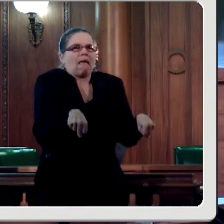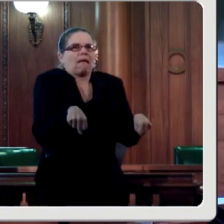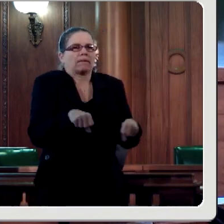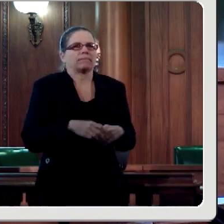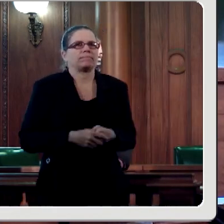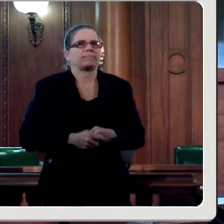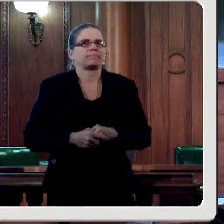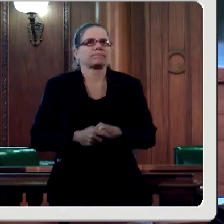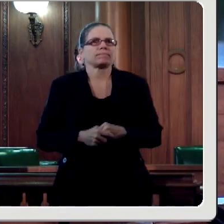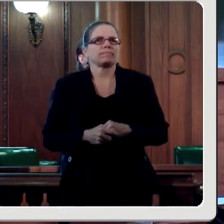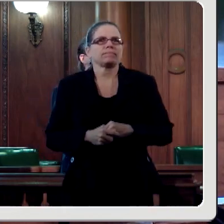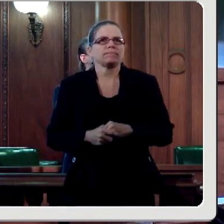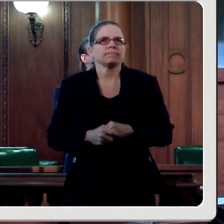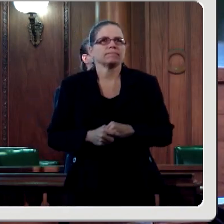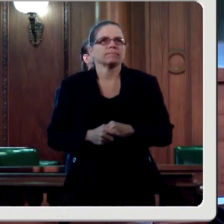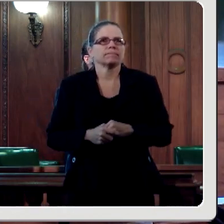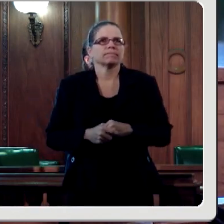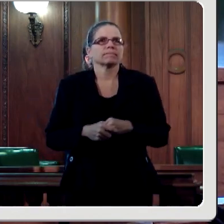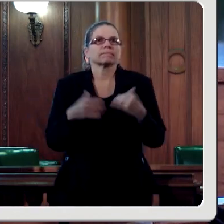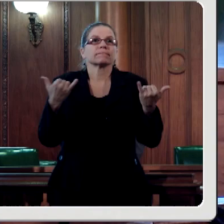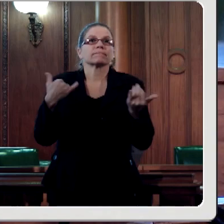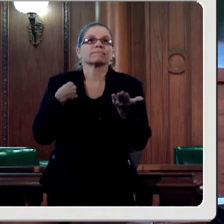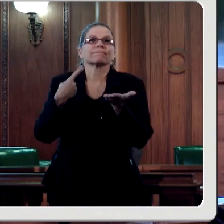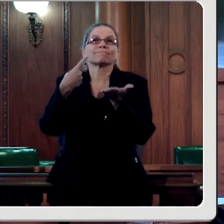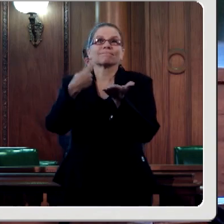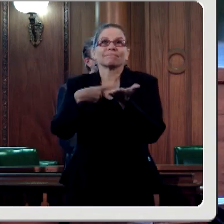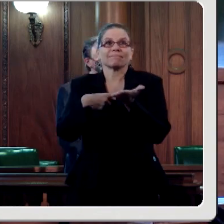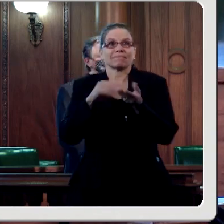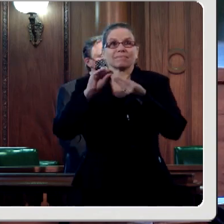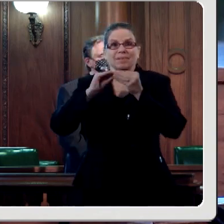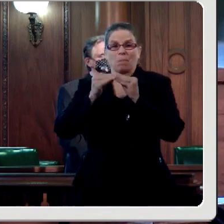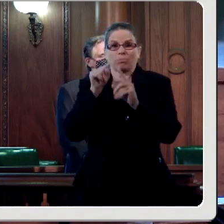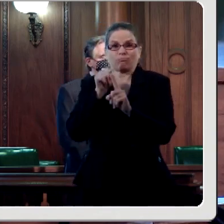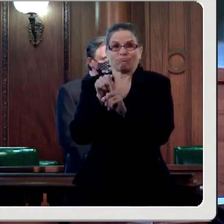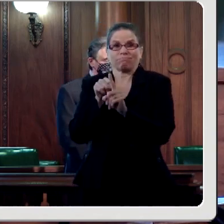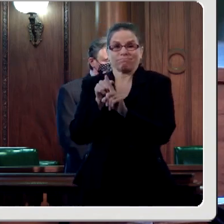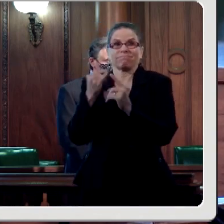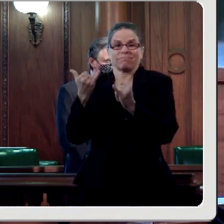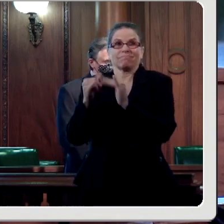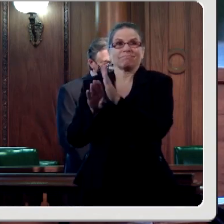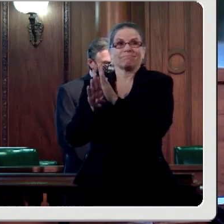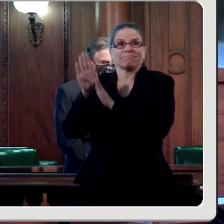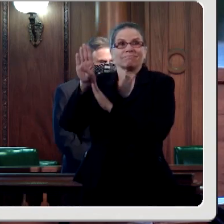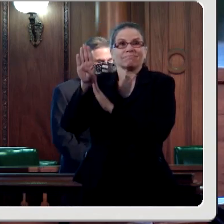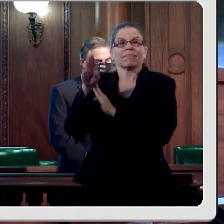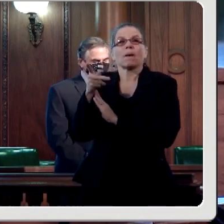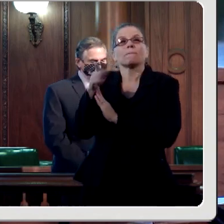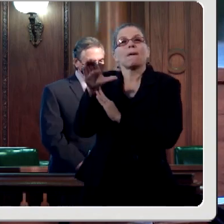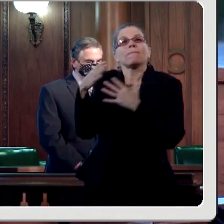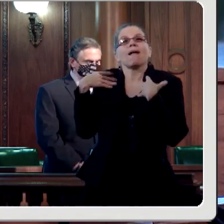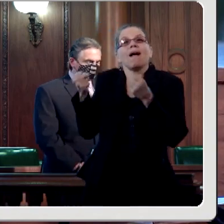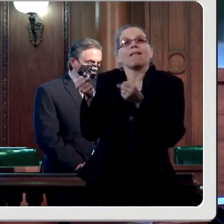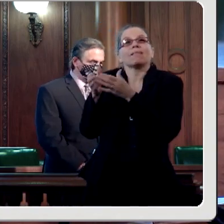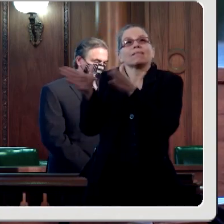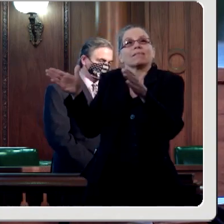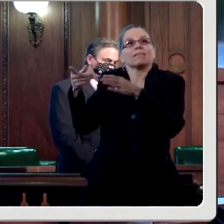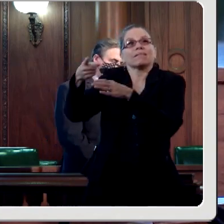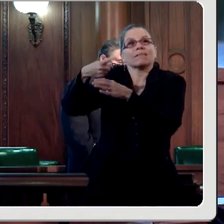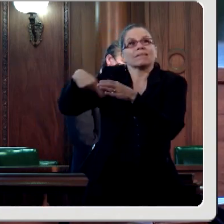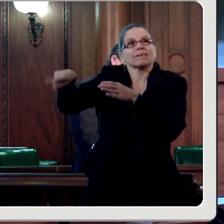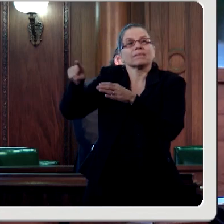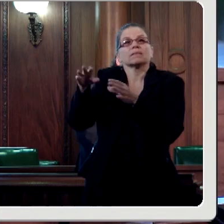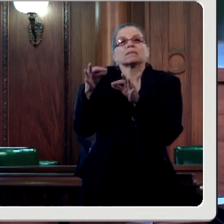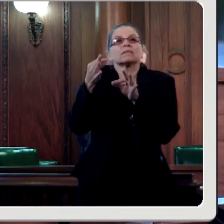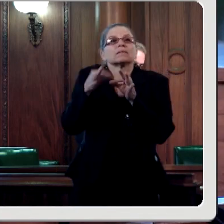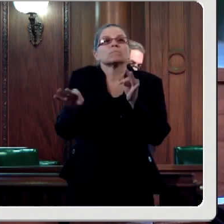and across the nation. What we use as public health prevention right now is very simple. We ask you